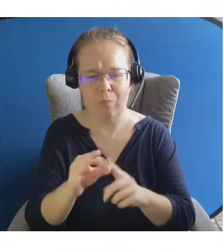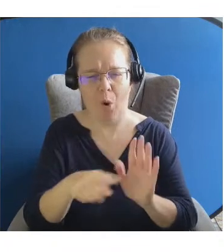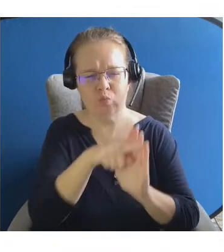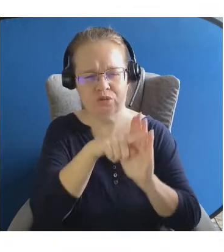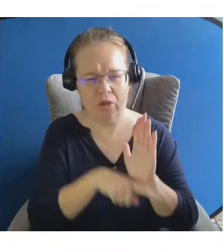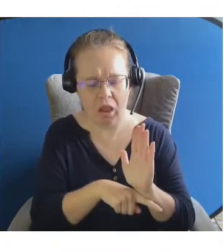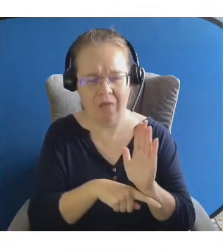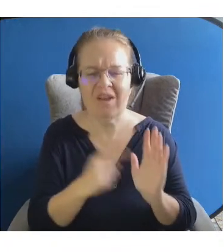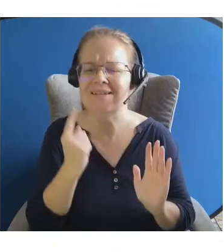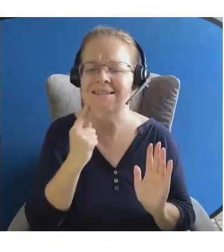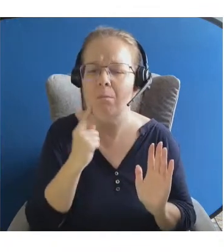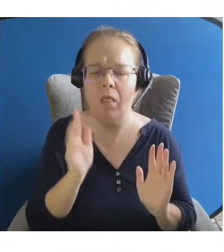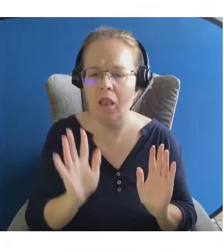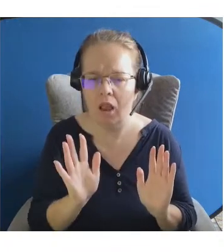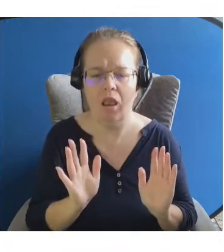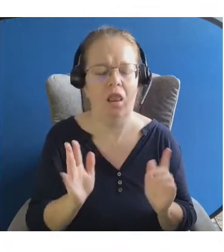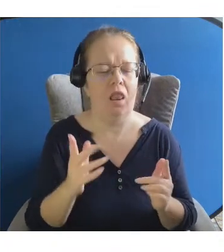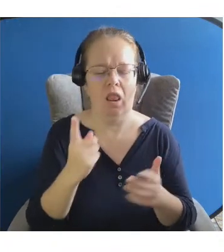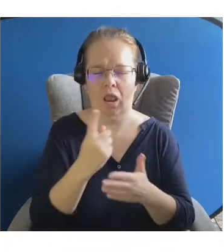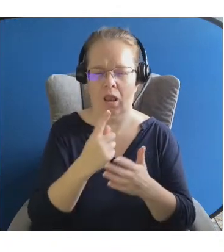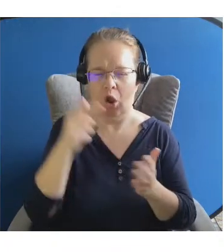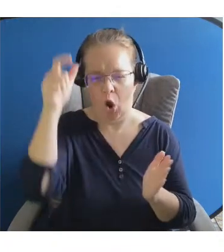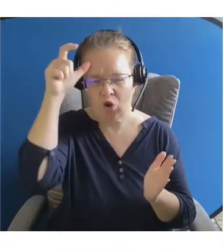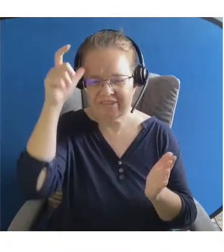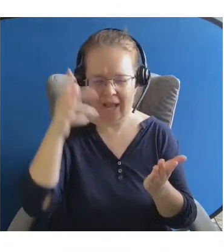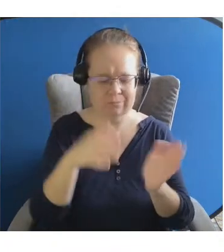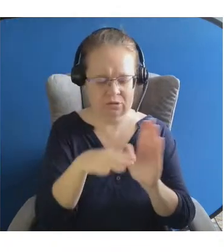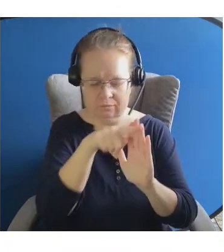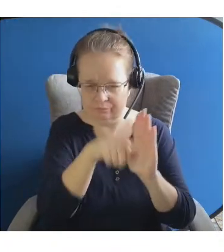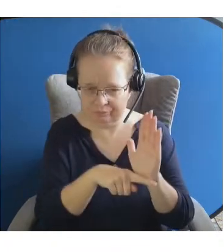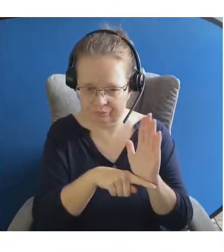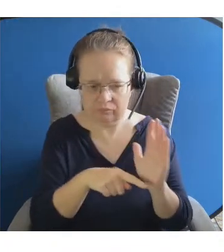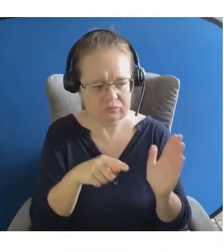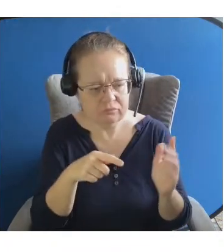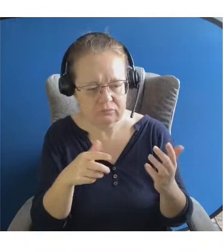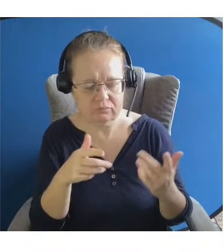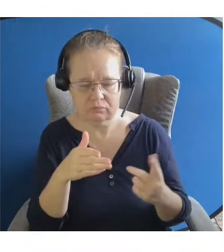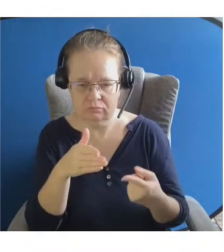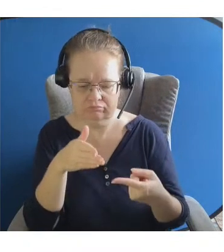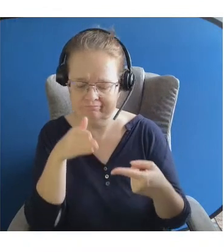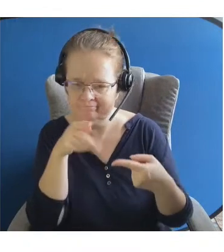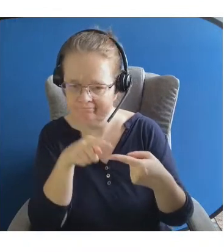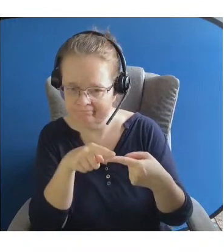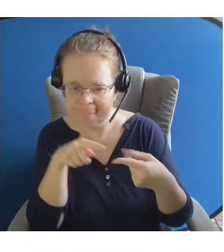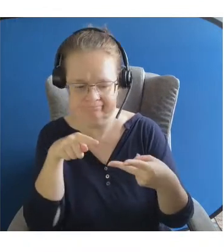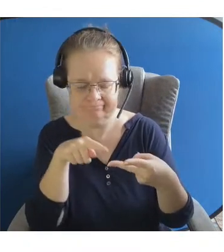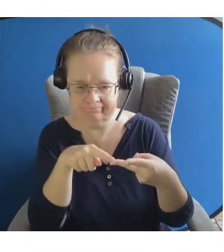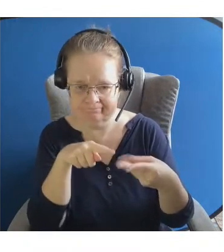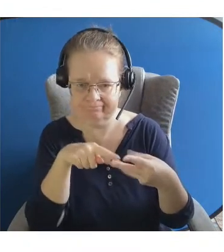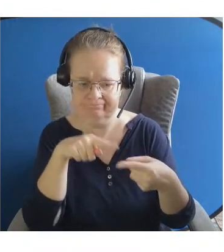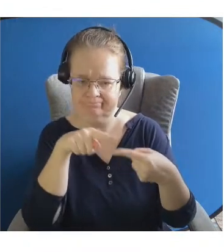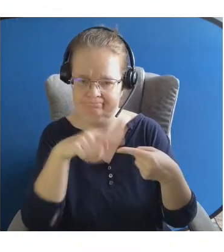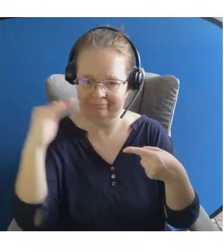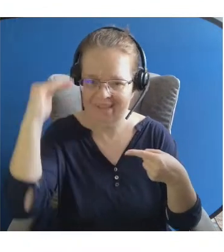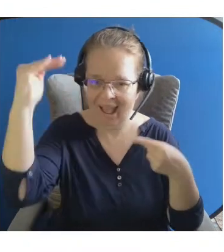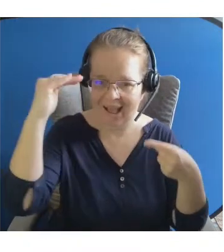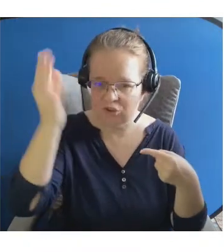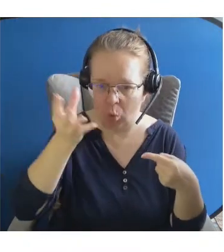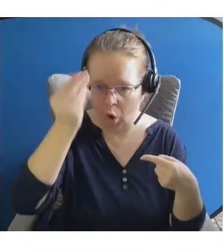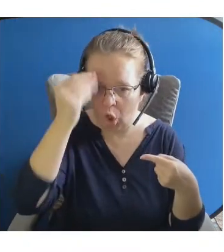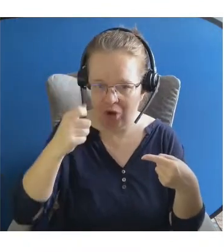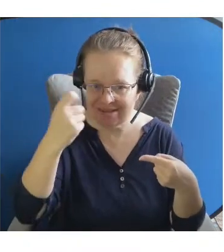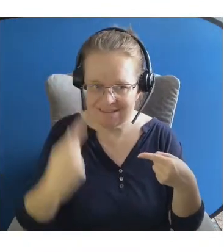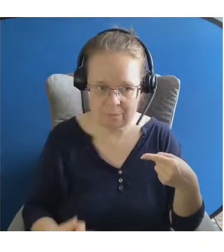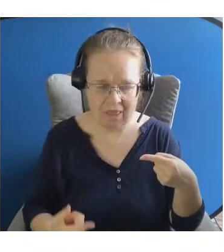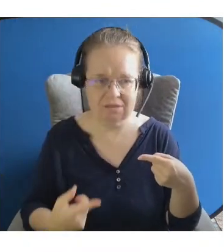in terms of concept of sort of identifying adults with learning disabilities that,